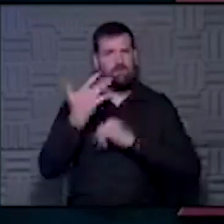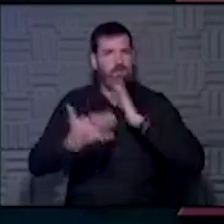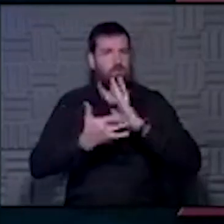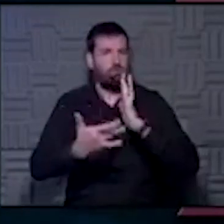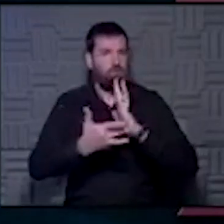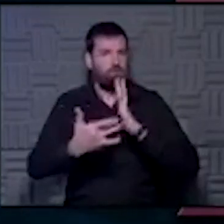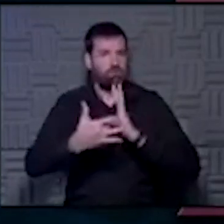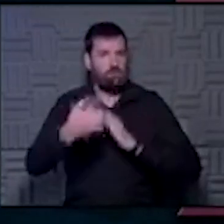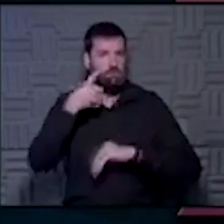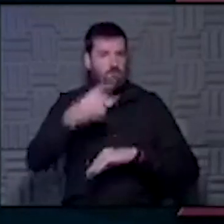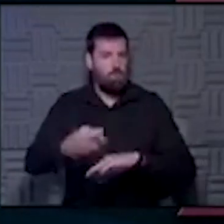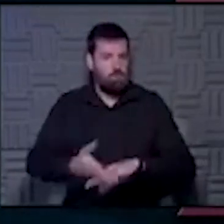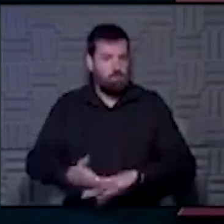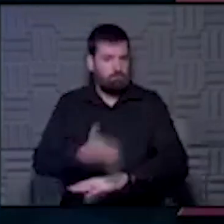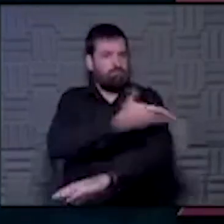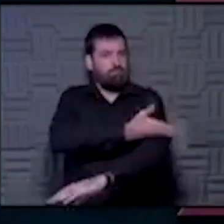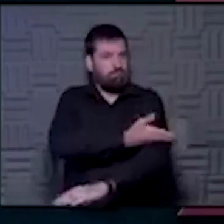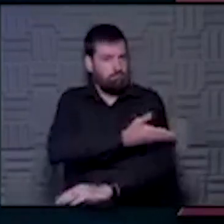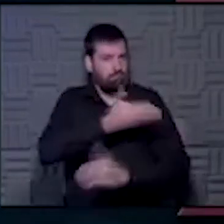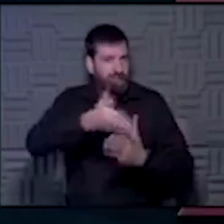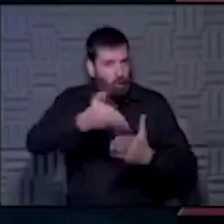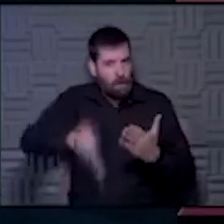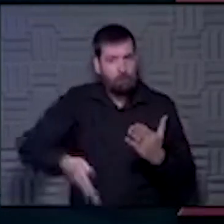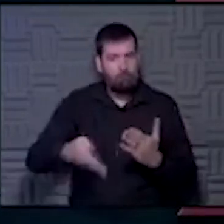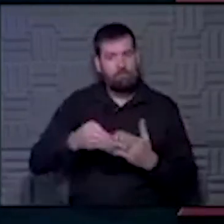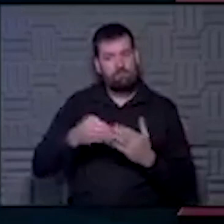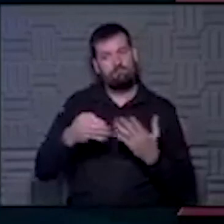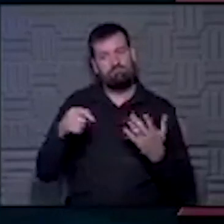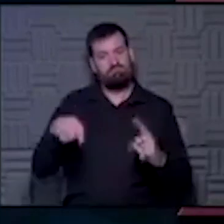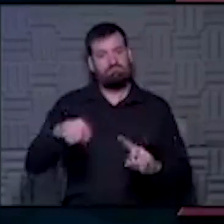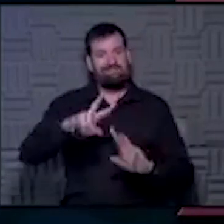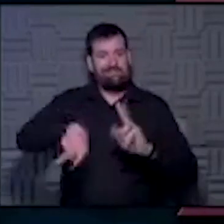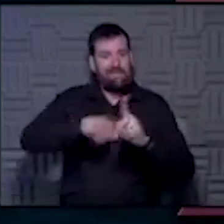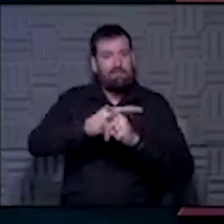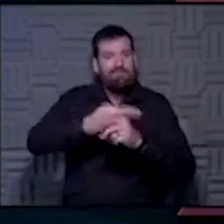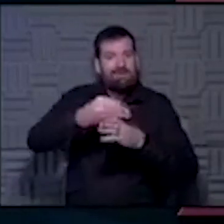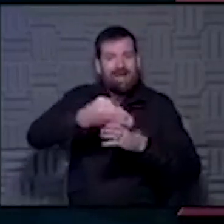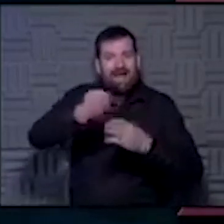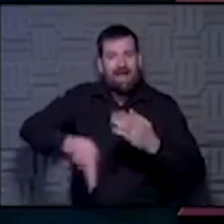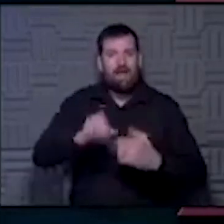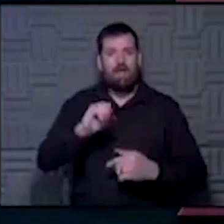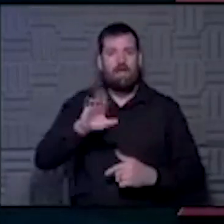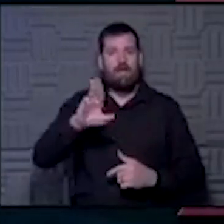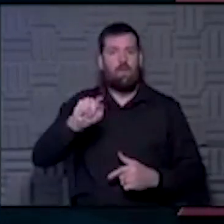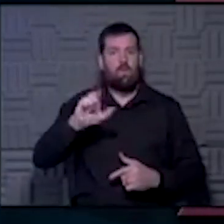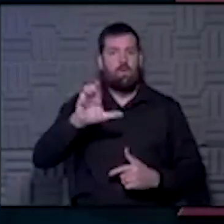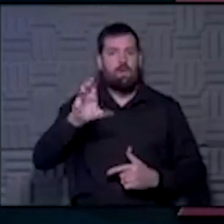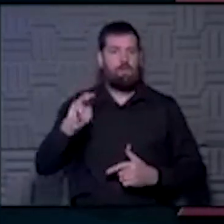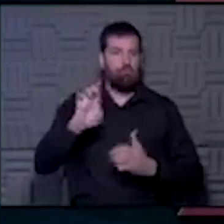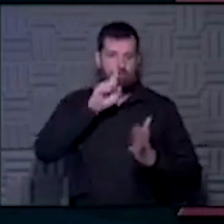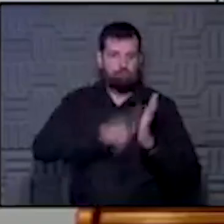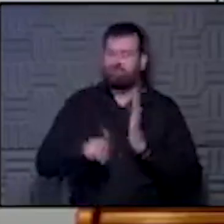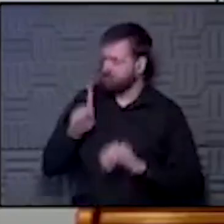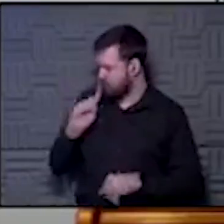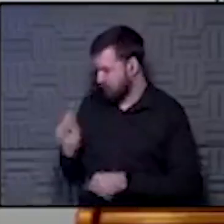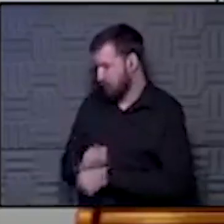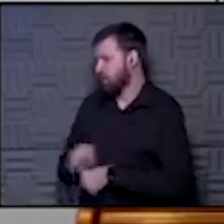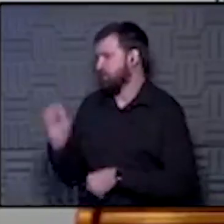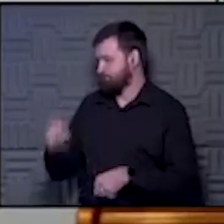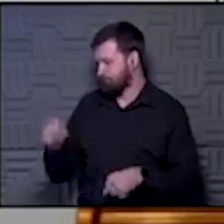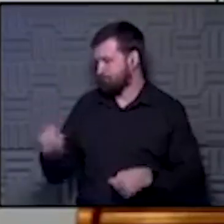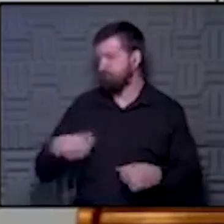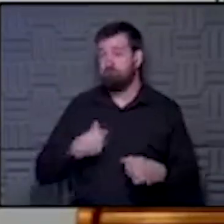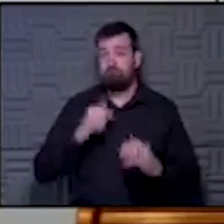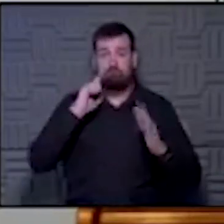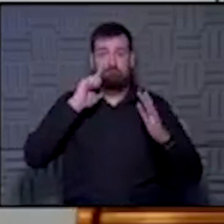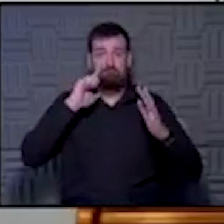really help improve outcomes. So focusing on this as a form of outcomes research, correct? Absolutely. What we're hoping to see is